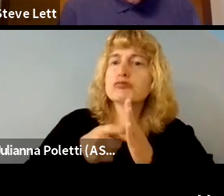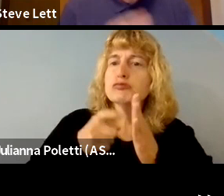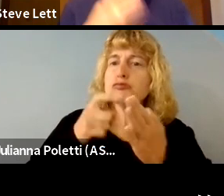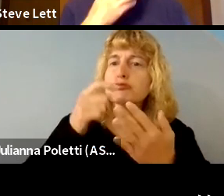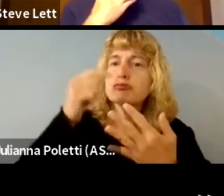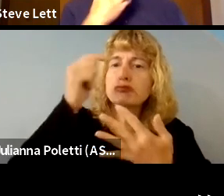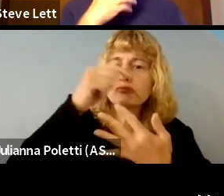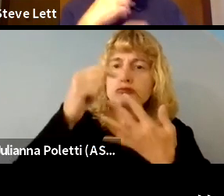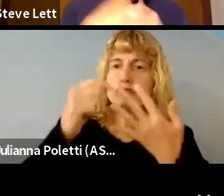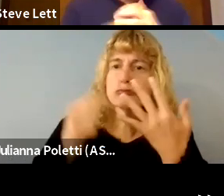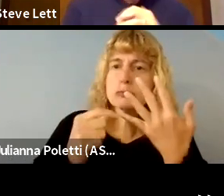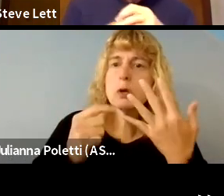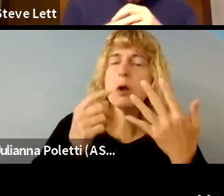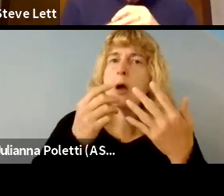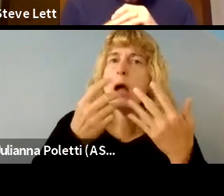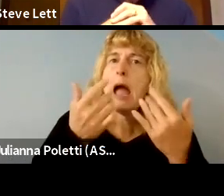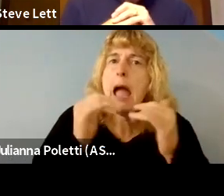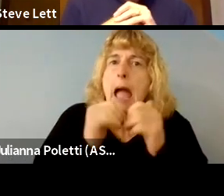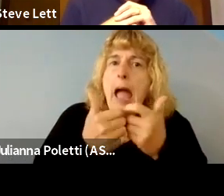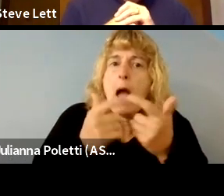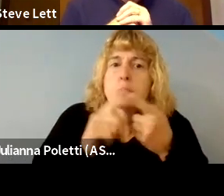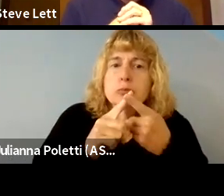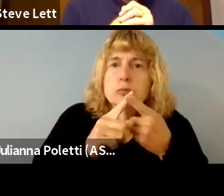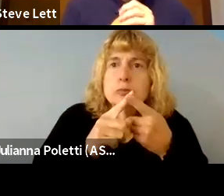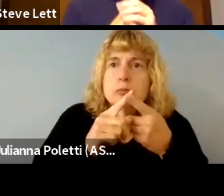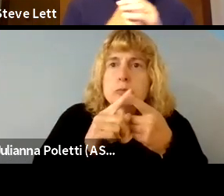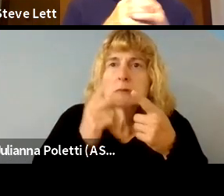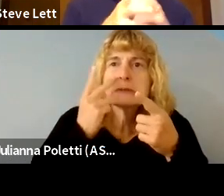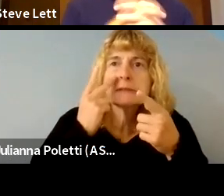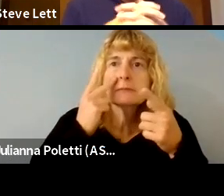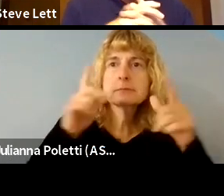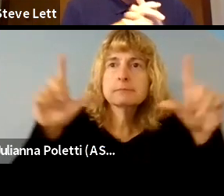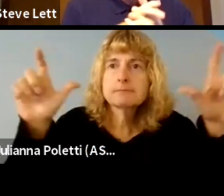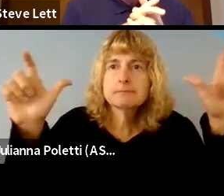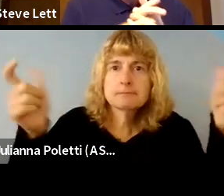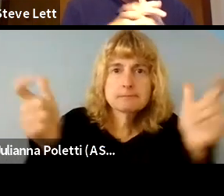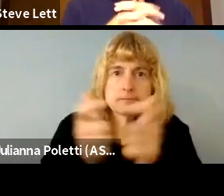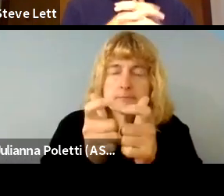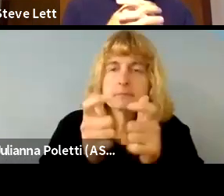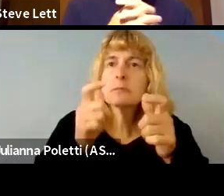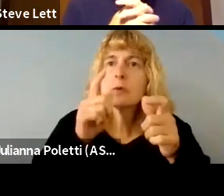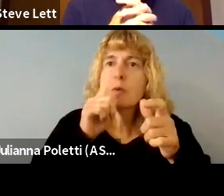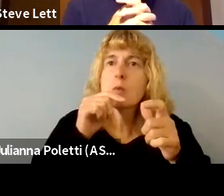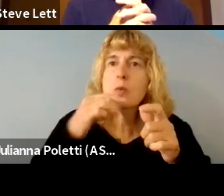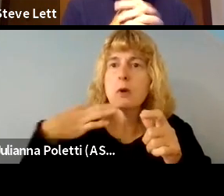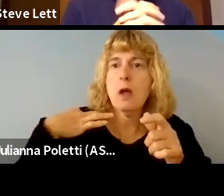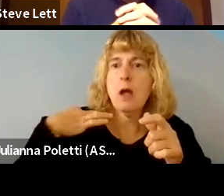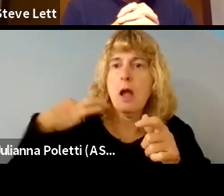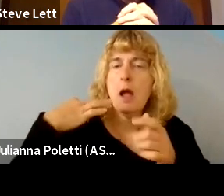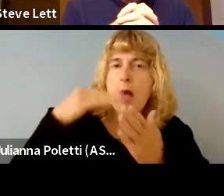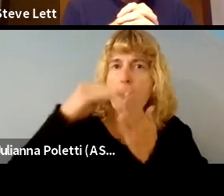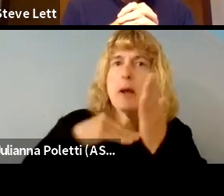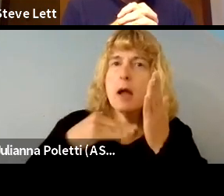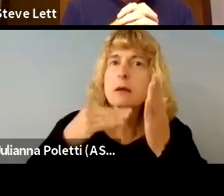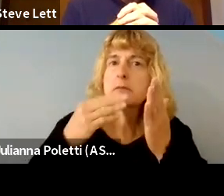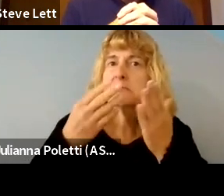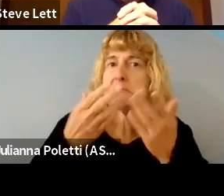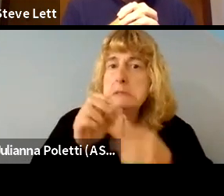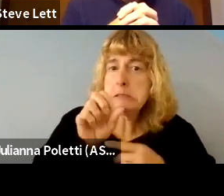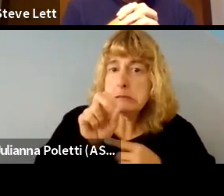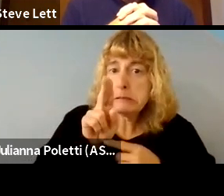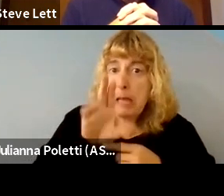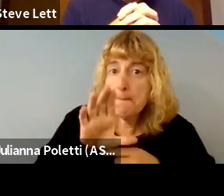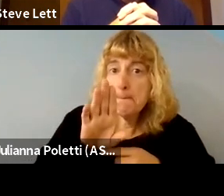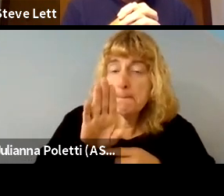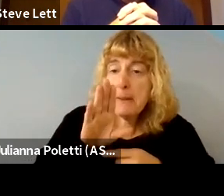potentially narrow these applicants, whether it's as a subcommittee or not. And a practice that the Department of State